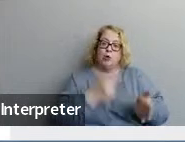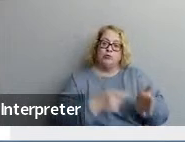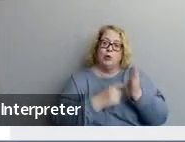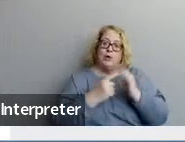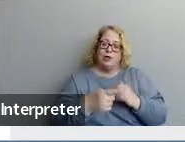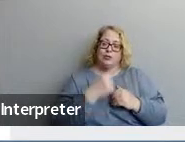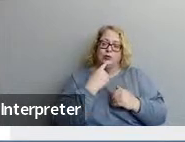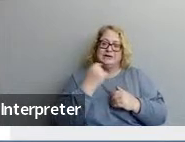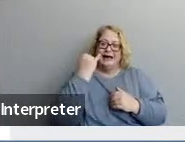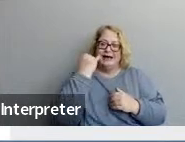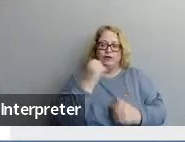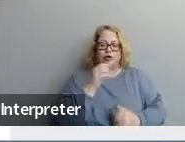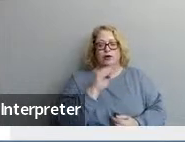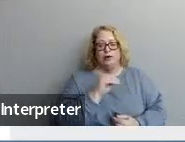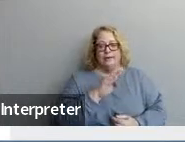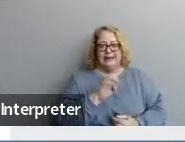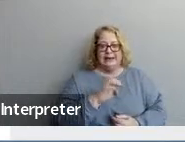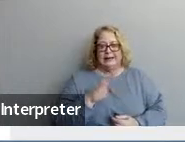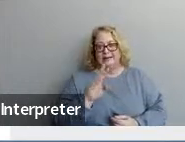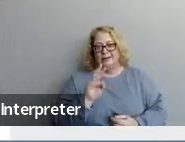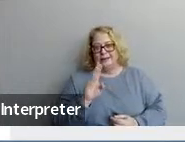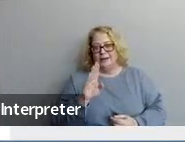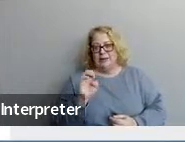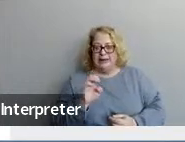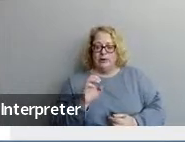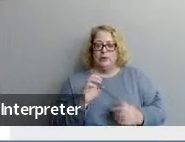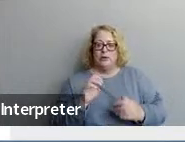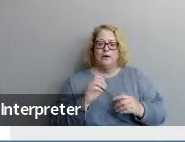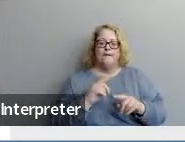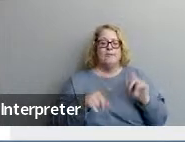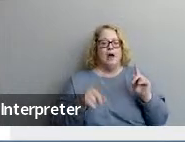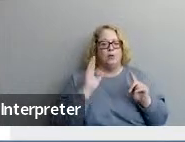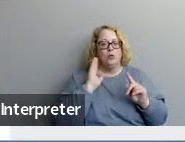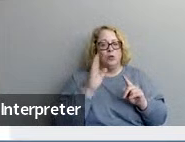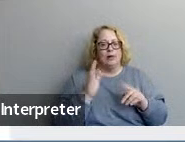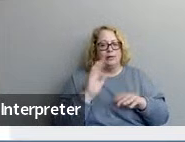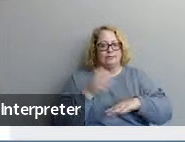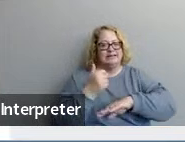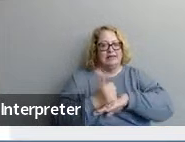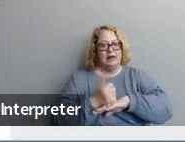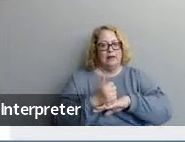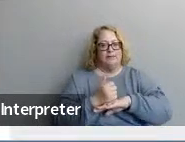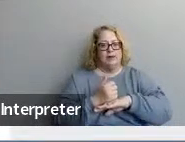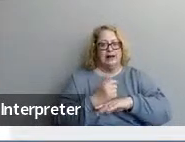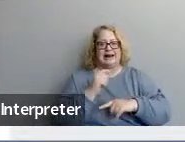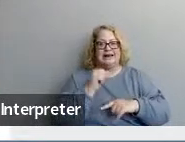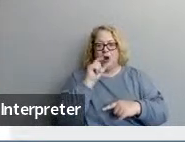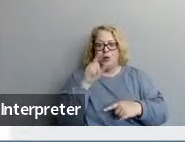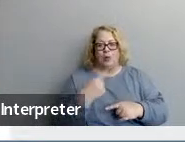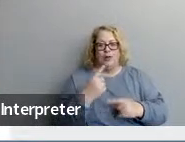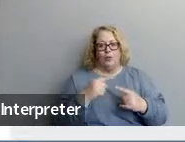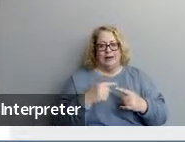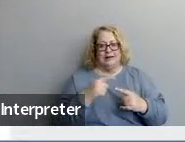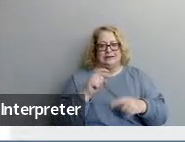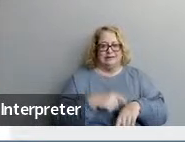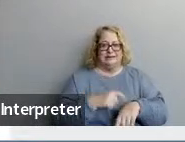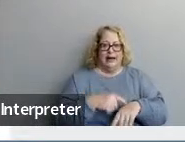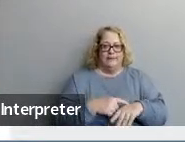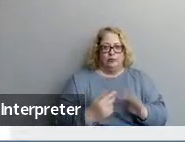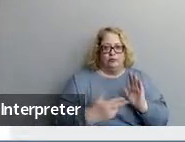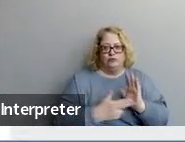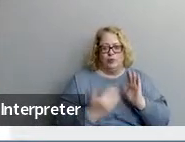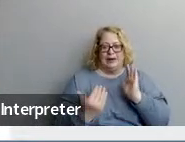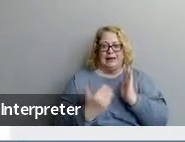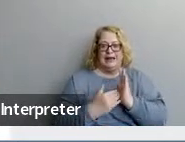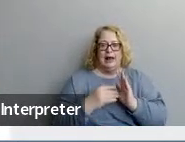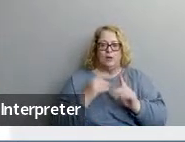say whether they're maybe or the demographics. So we're going to do a little research, but we're going to put that together not only when it renews, but we're going to take a look and